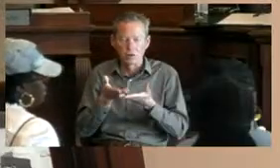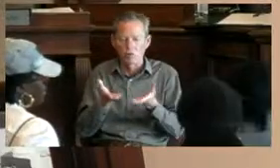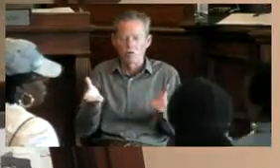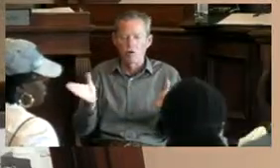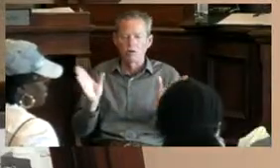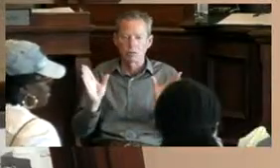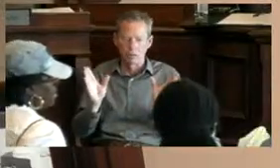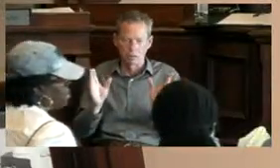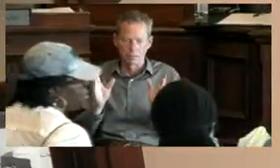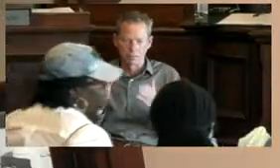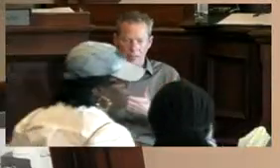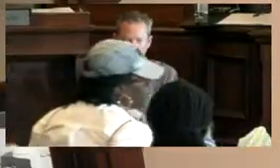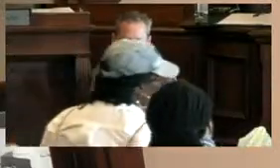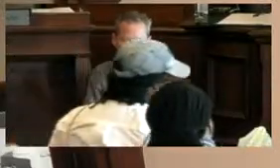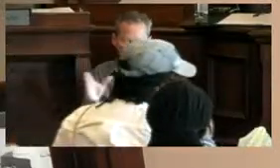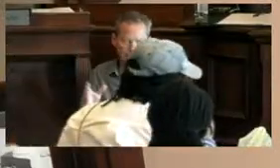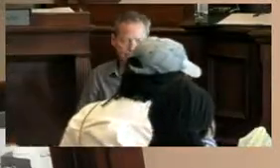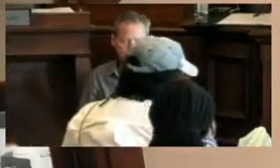the spectrum locally?